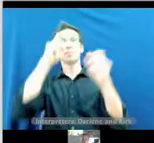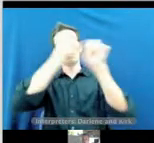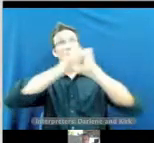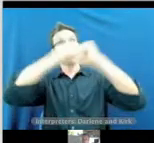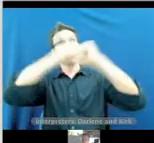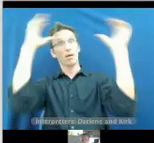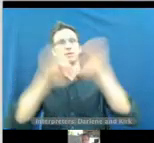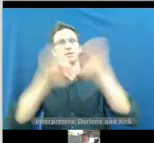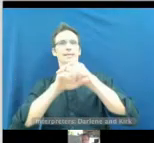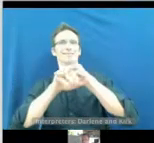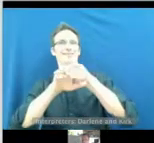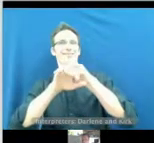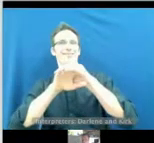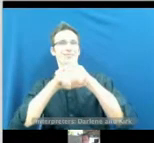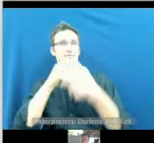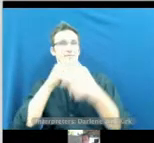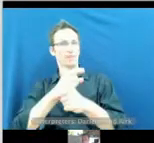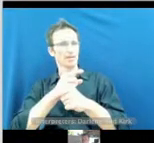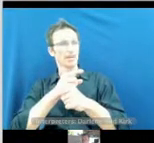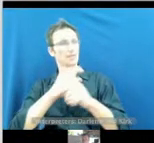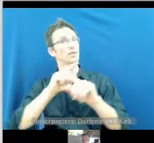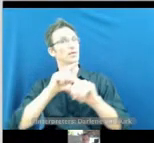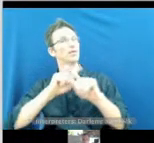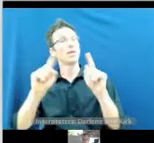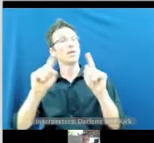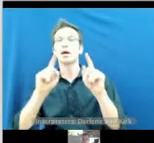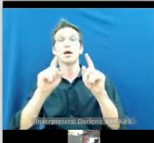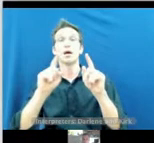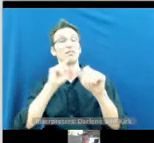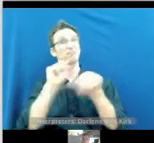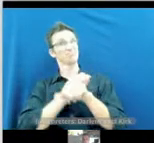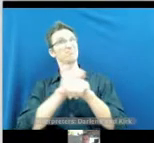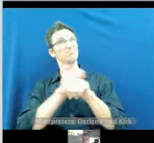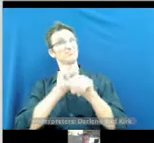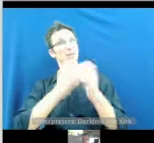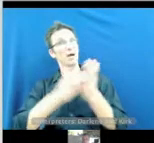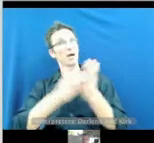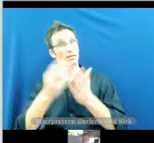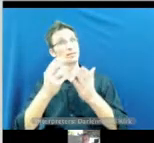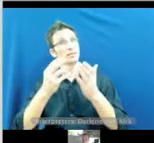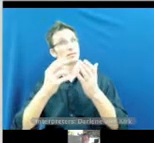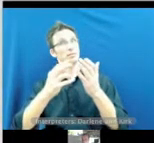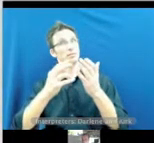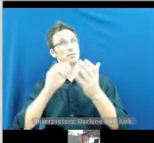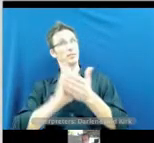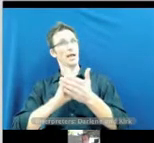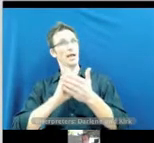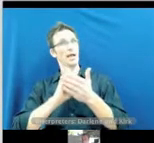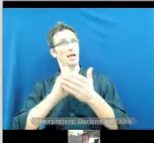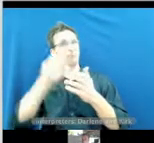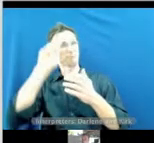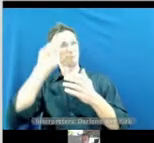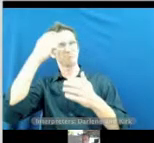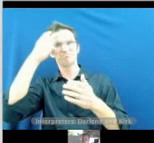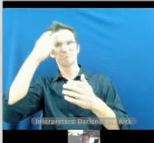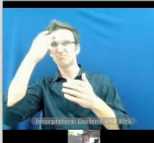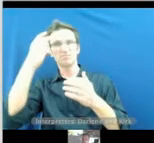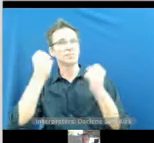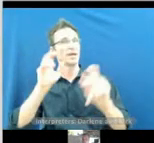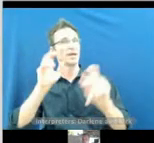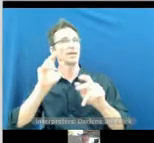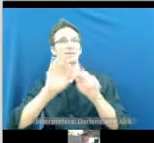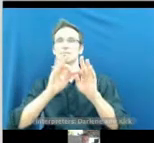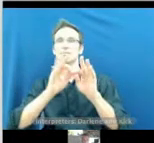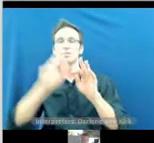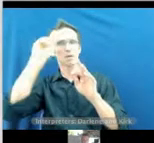there is quite a myth that becomes pervasive in the field in terms of what the expectations are